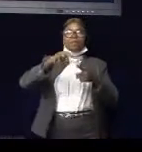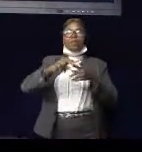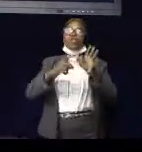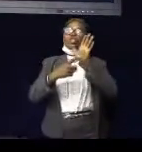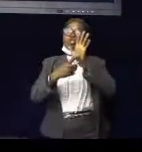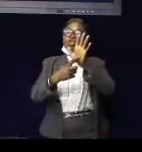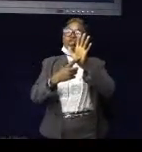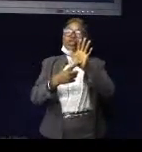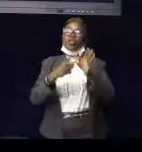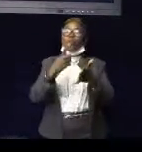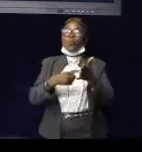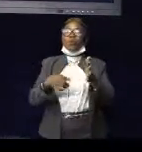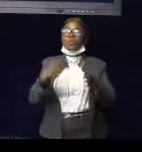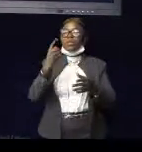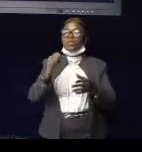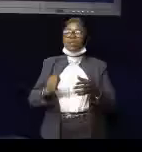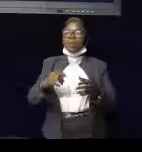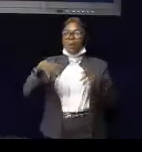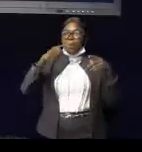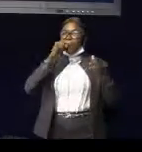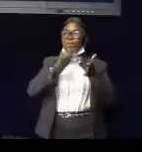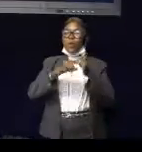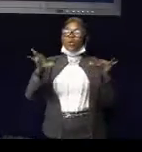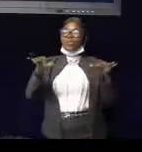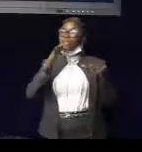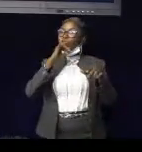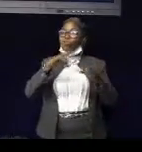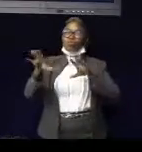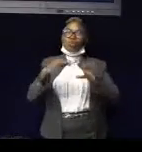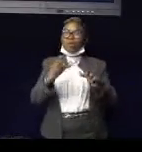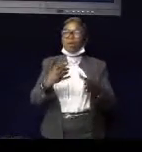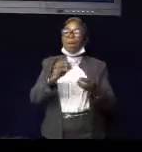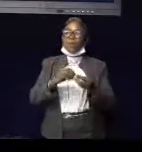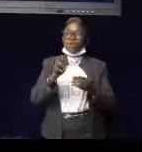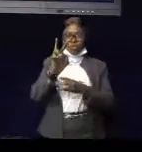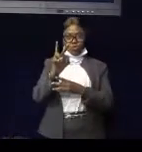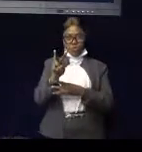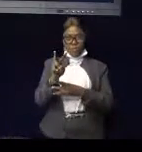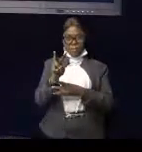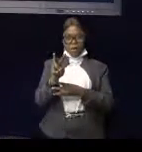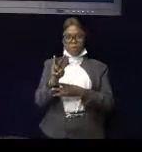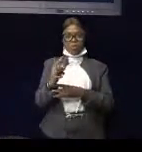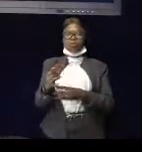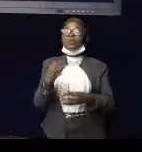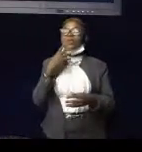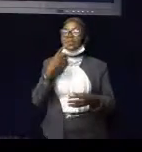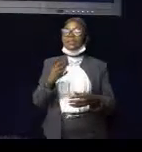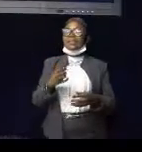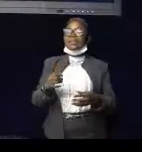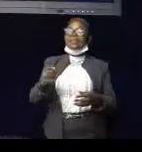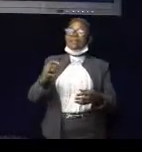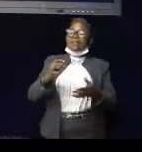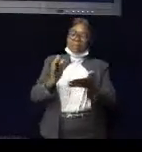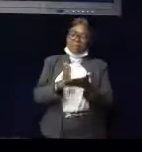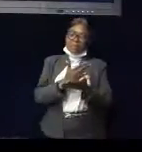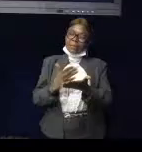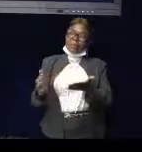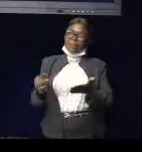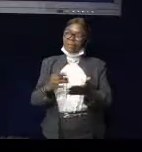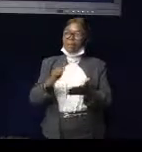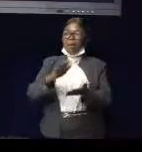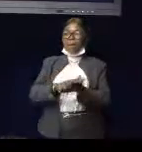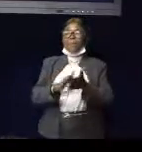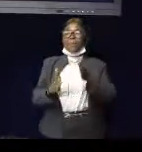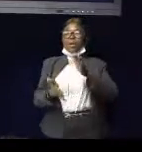what the bird is doing. But in number two, singing is describing the bird. So it becomes